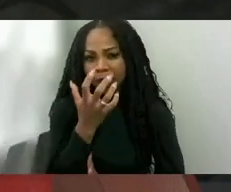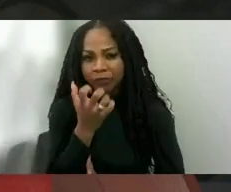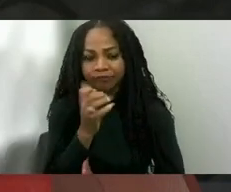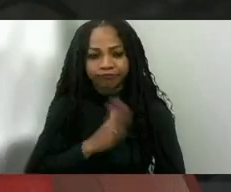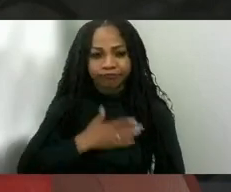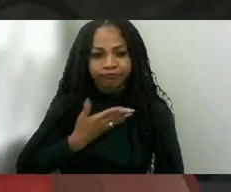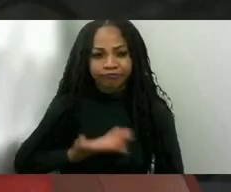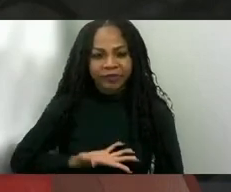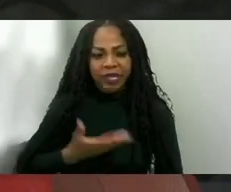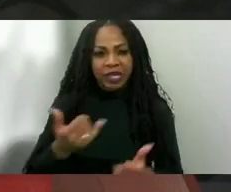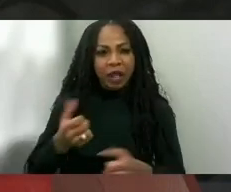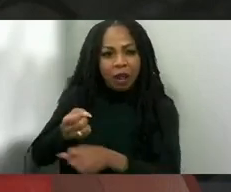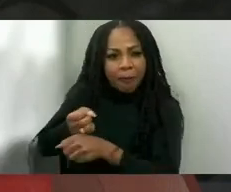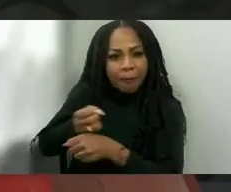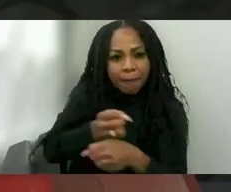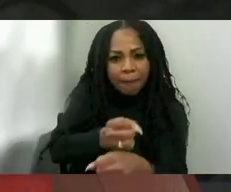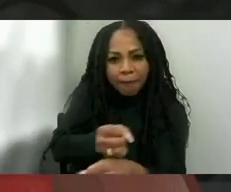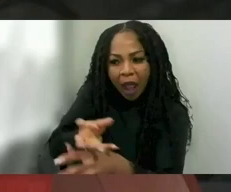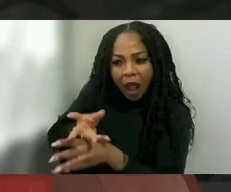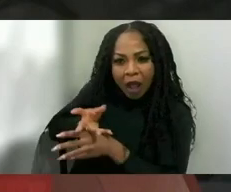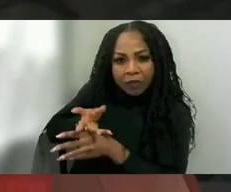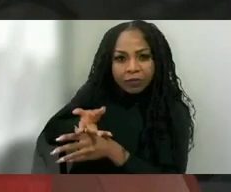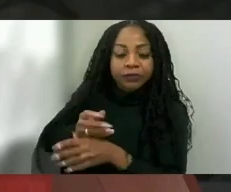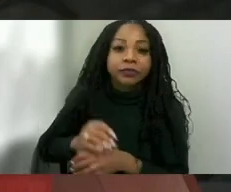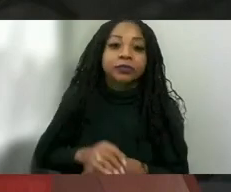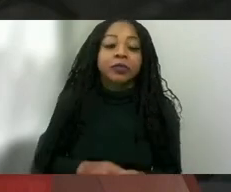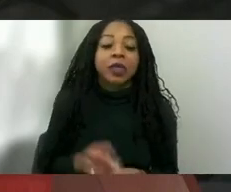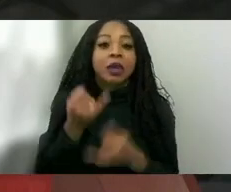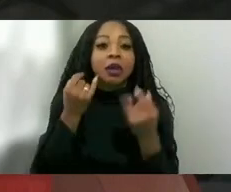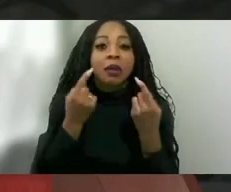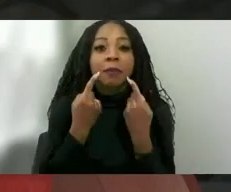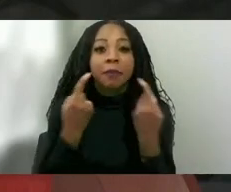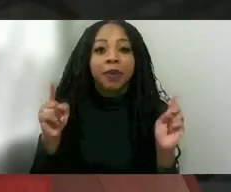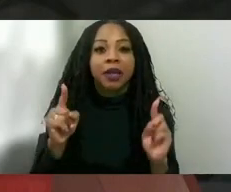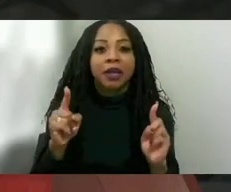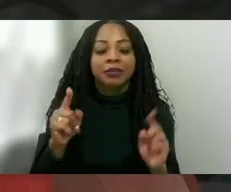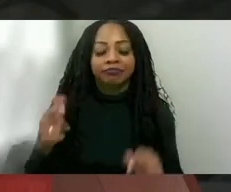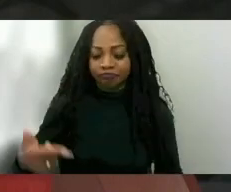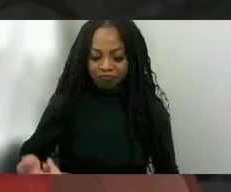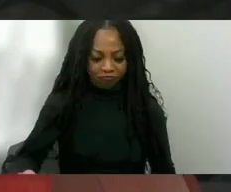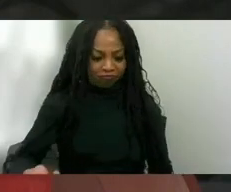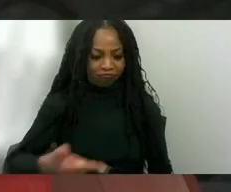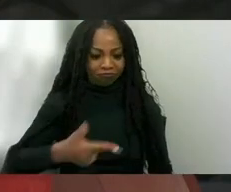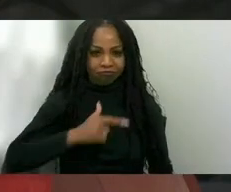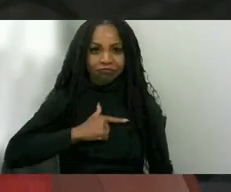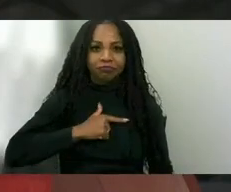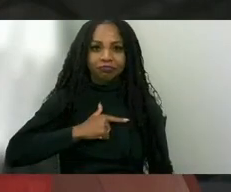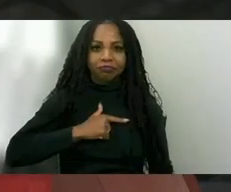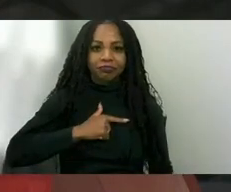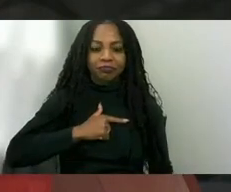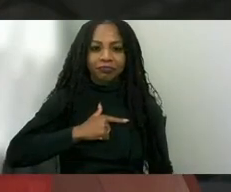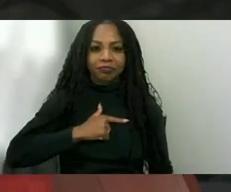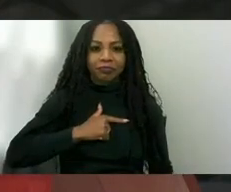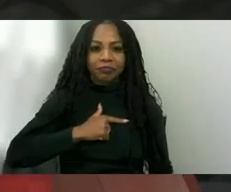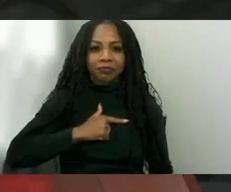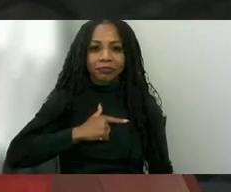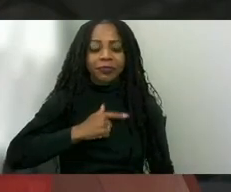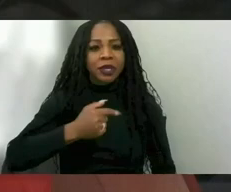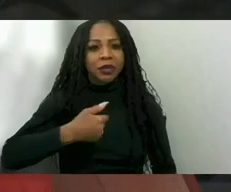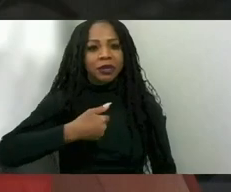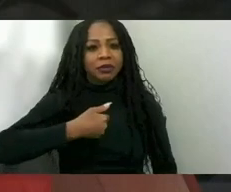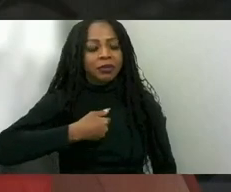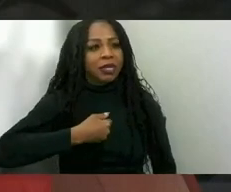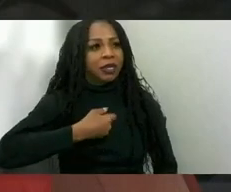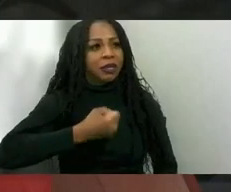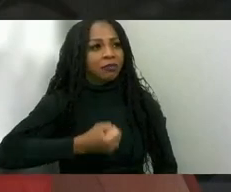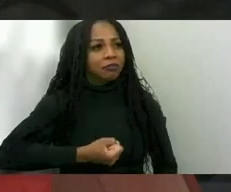now yelling at the kids. Finally, it was my turn. I recited the story as